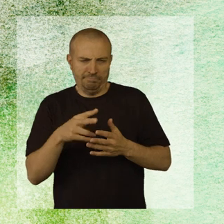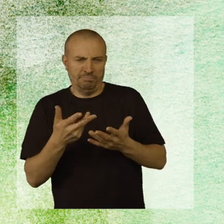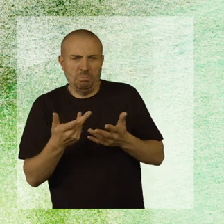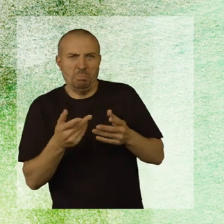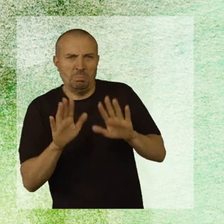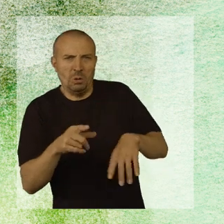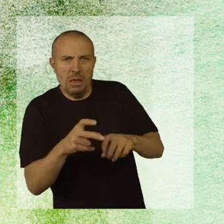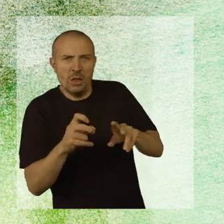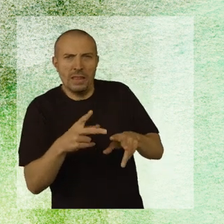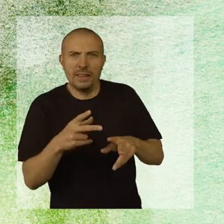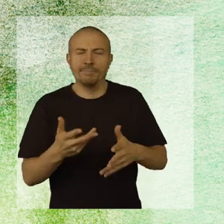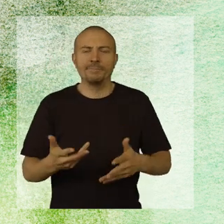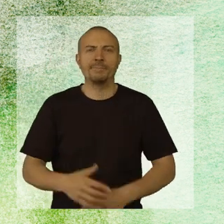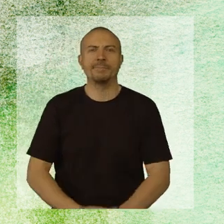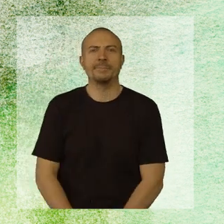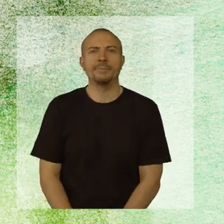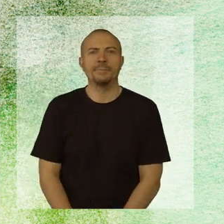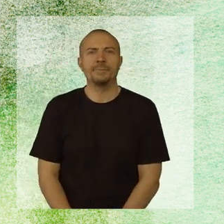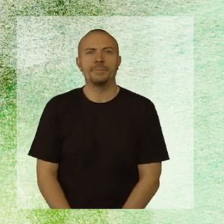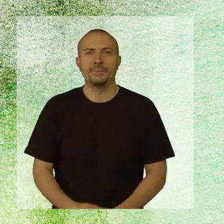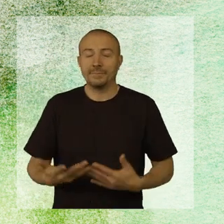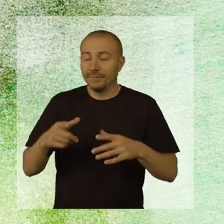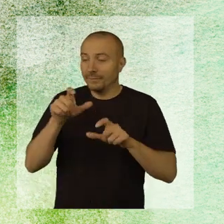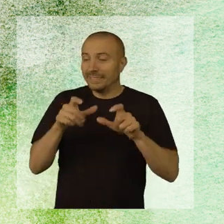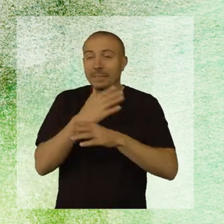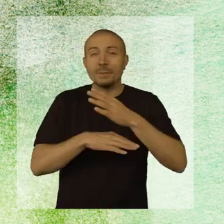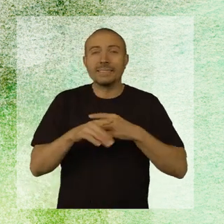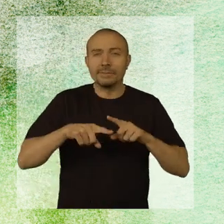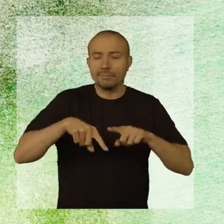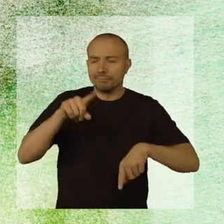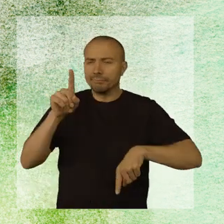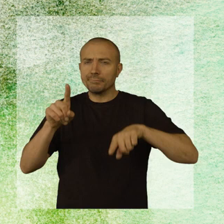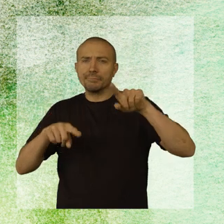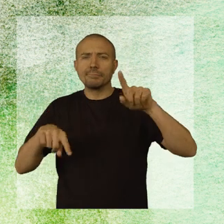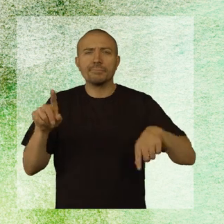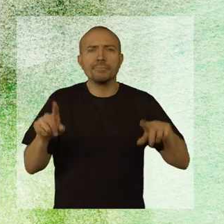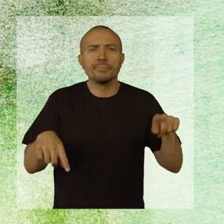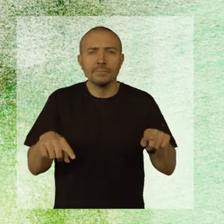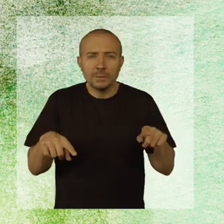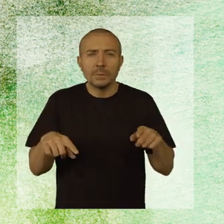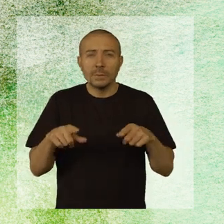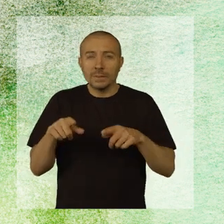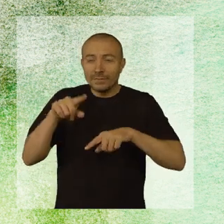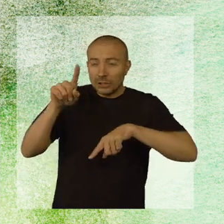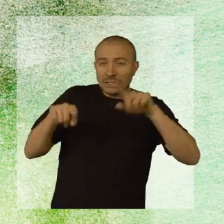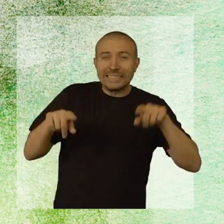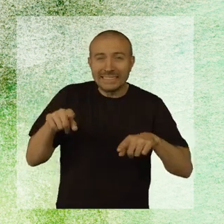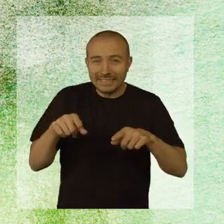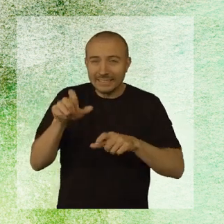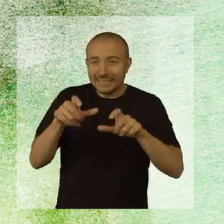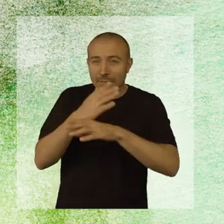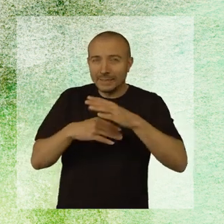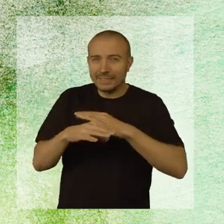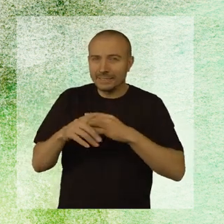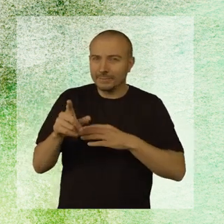they're really, really struggling to see that right now. As I've already mentioned, that people with disabilities are diverse. So